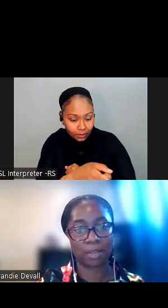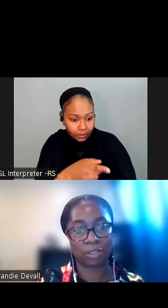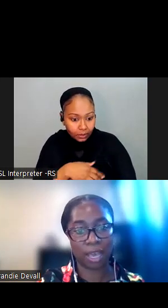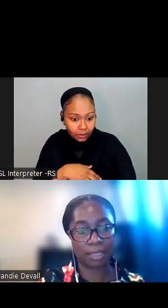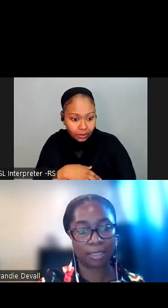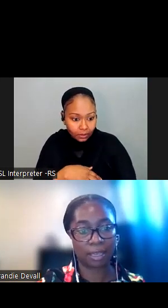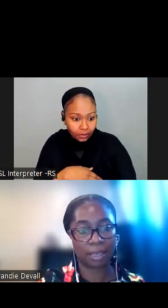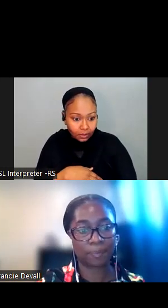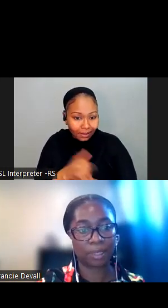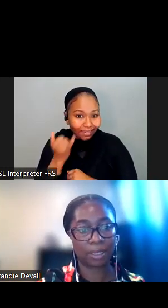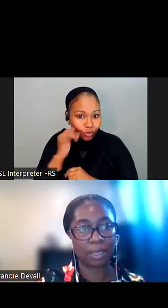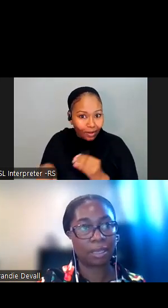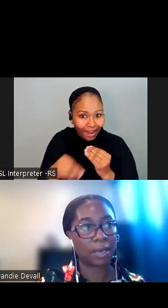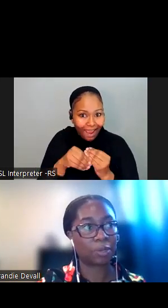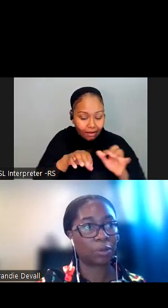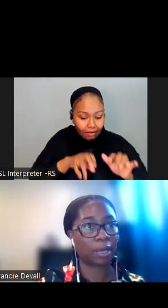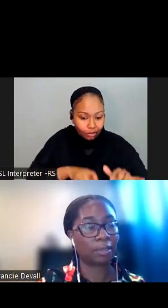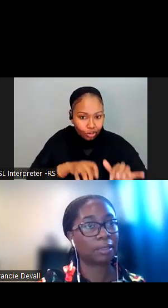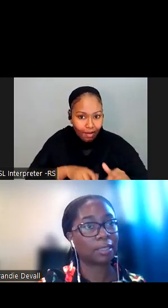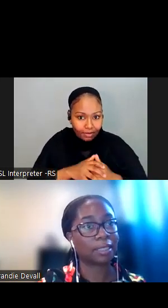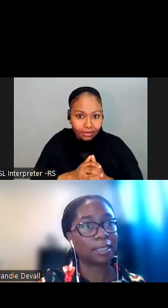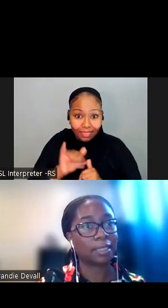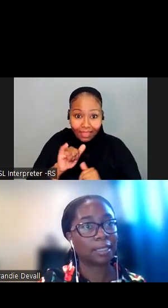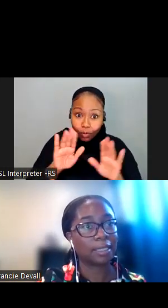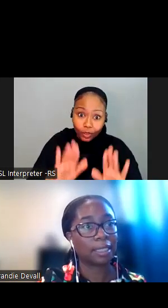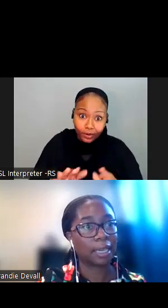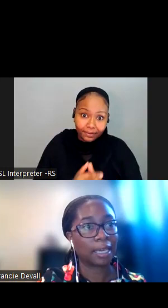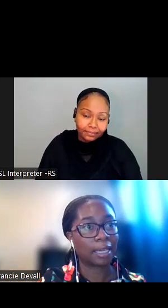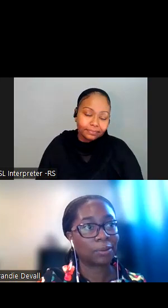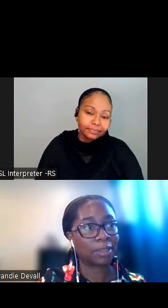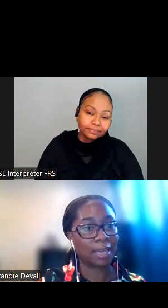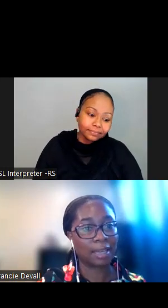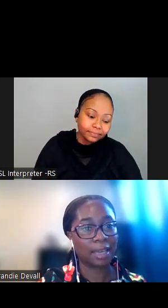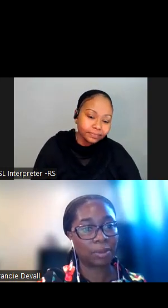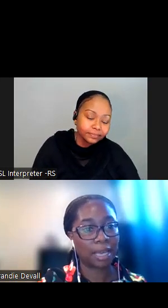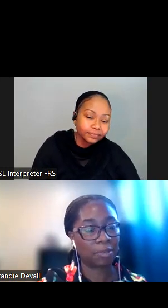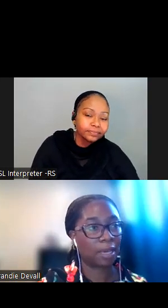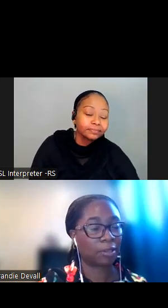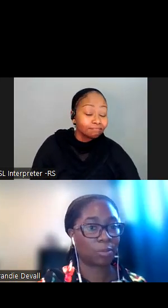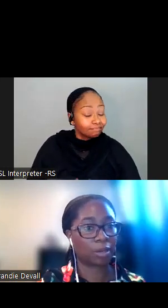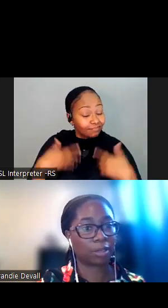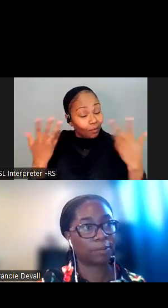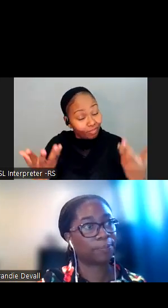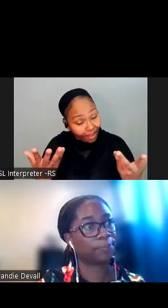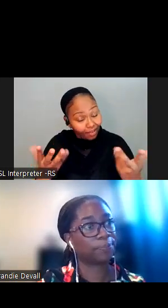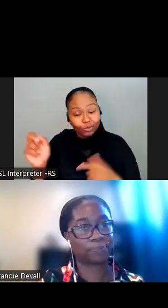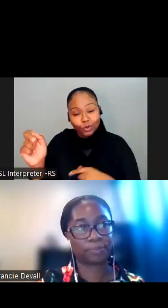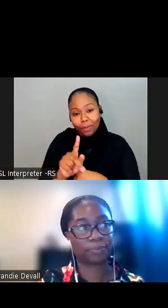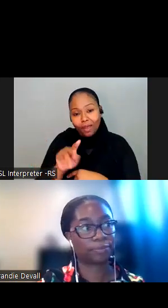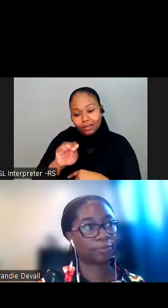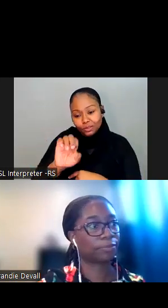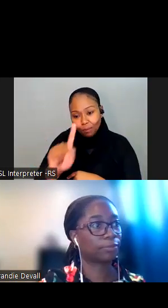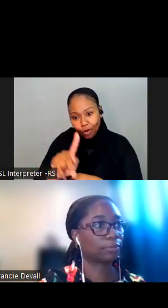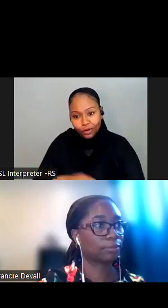just drop that in the chat, that would be great. And with that, I will hand it back to Mark.